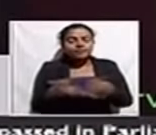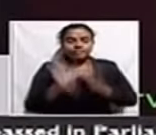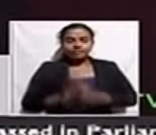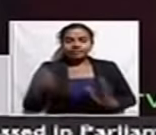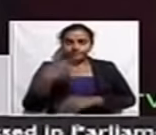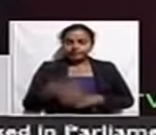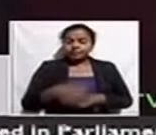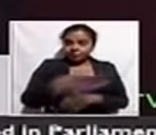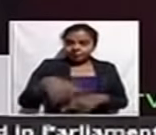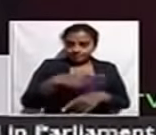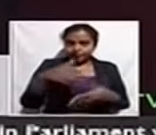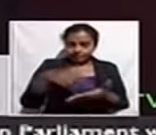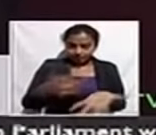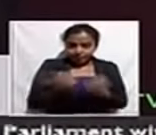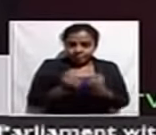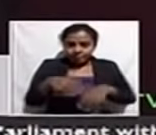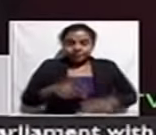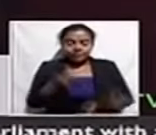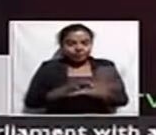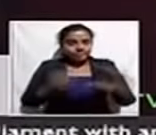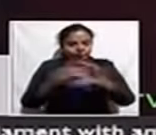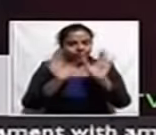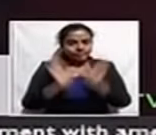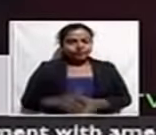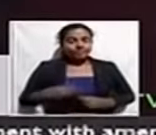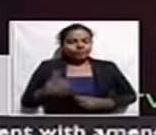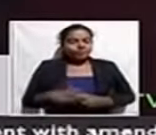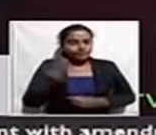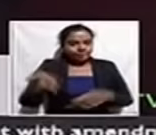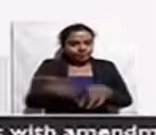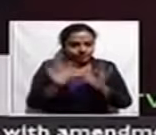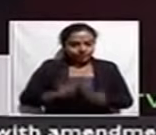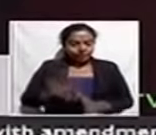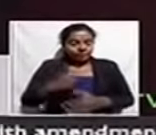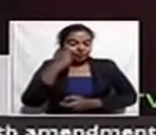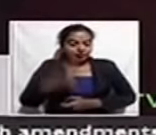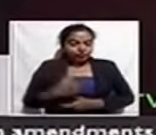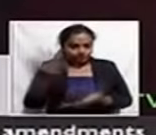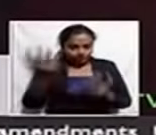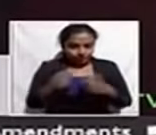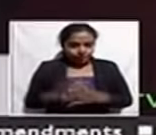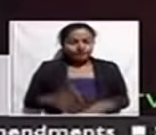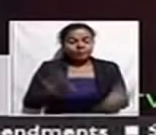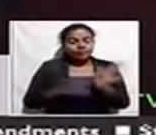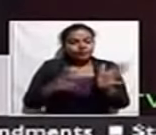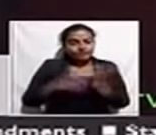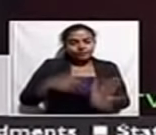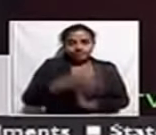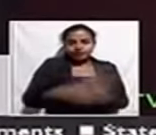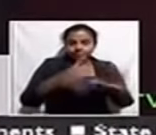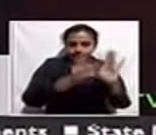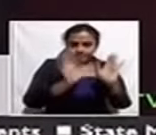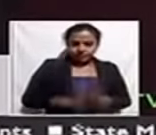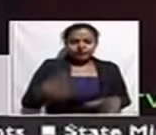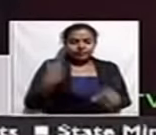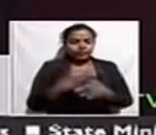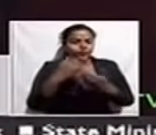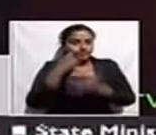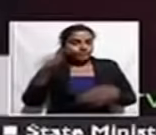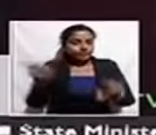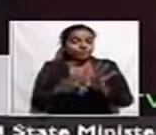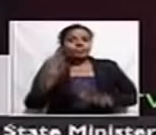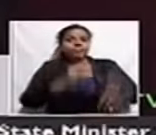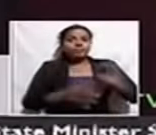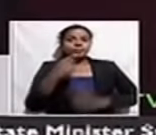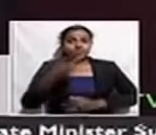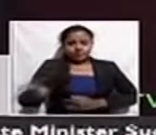spreading blatant lies. They said that a person would require a visa to enter the area. Kabir Hashim had made such a statement recently as well. He claimed